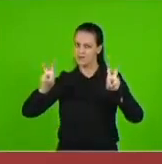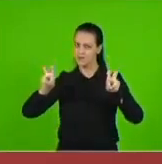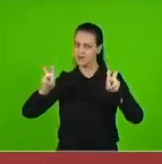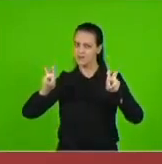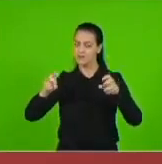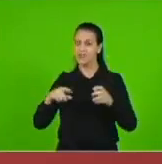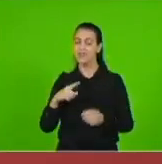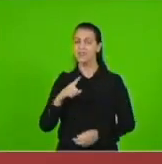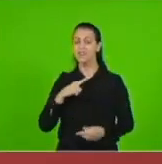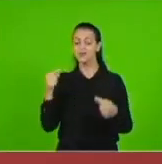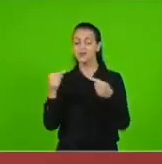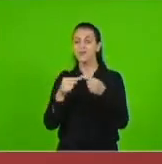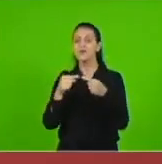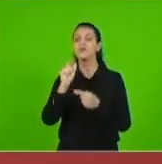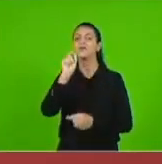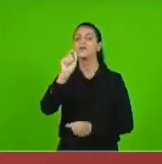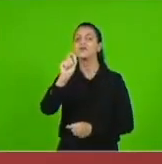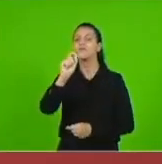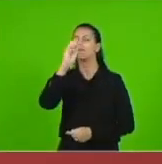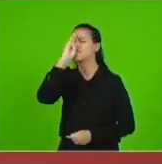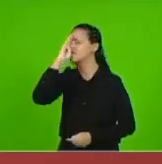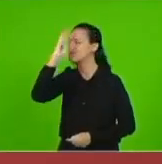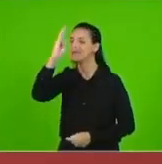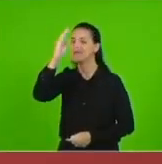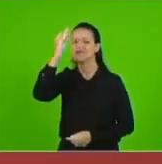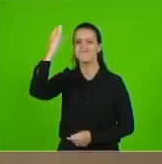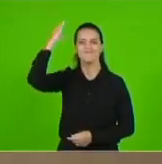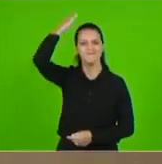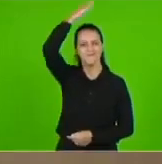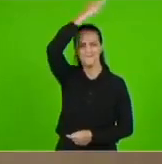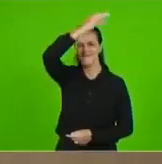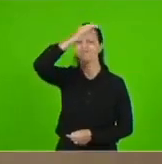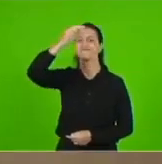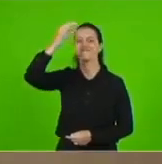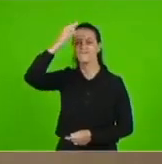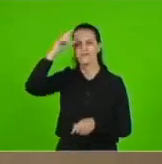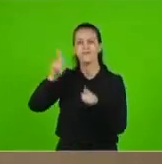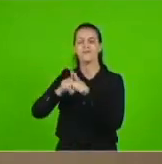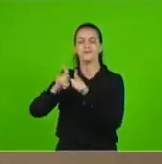anything that we talk about this theme here will be essentially